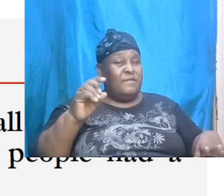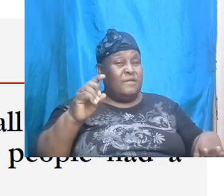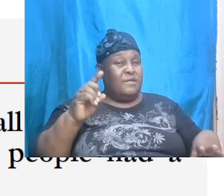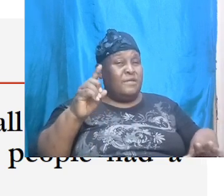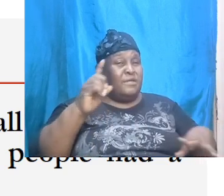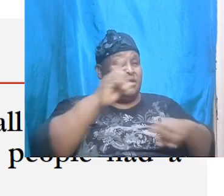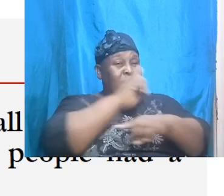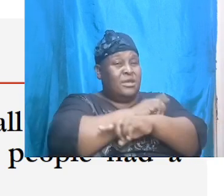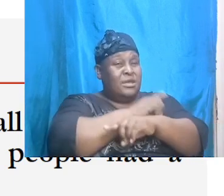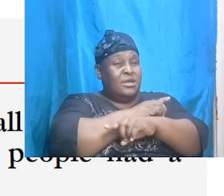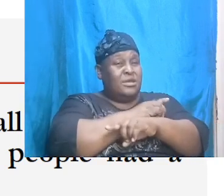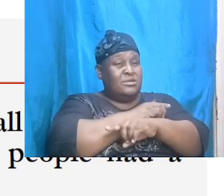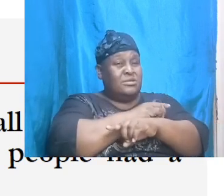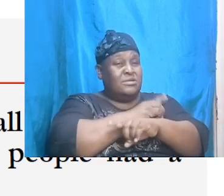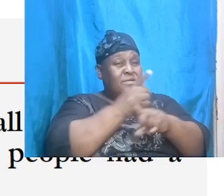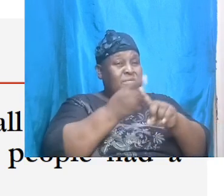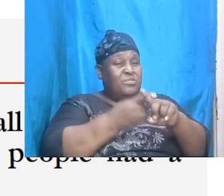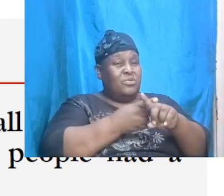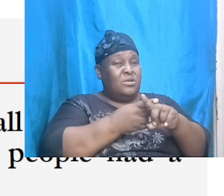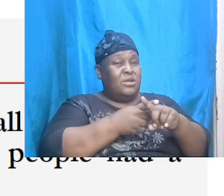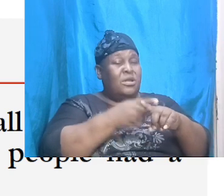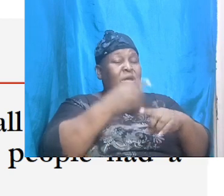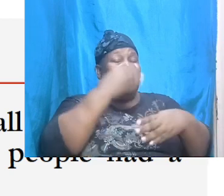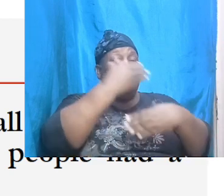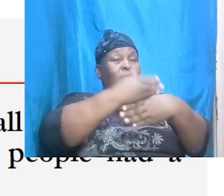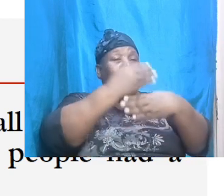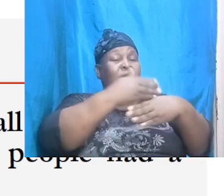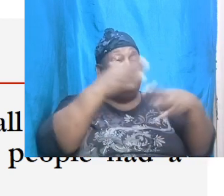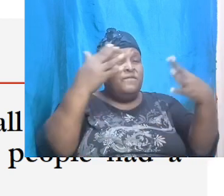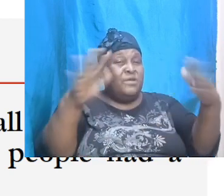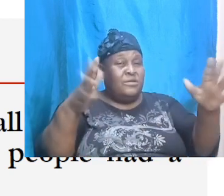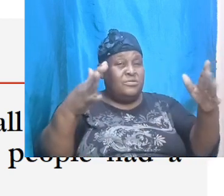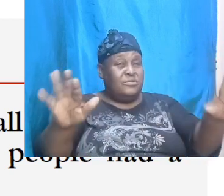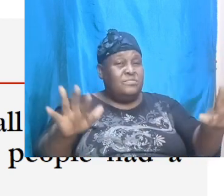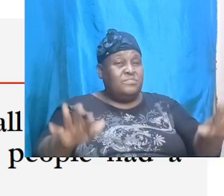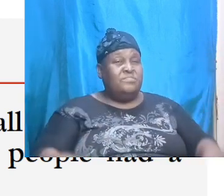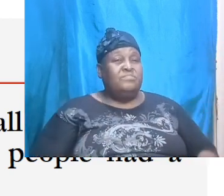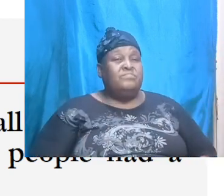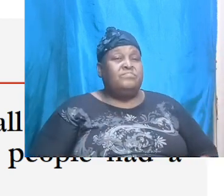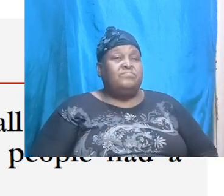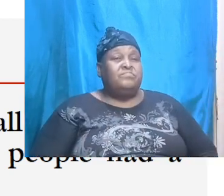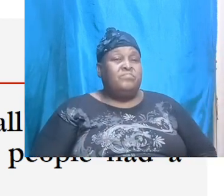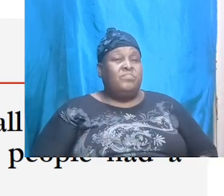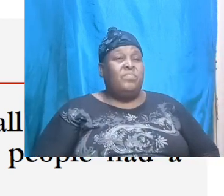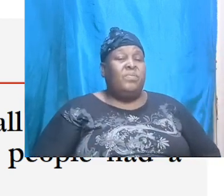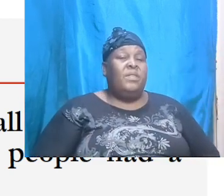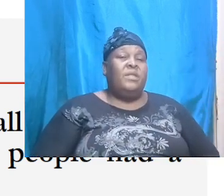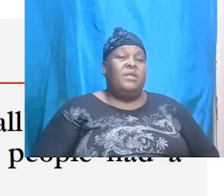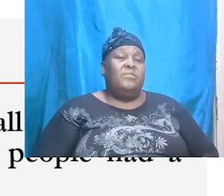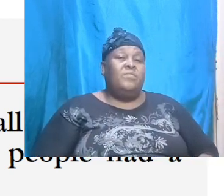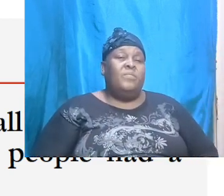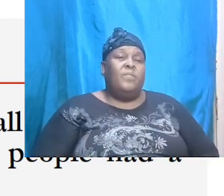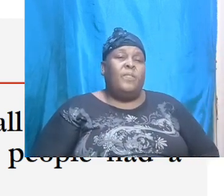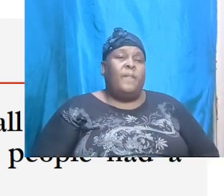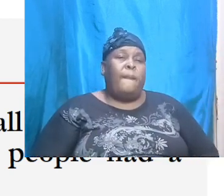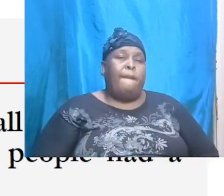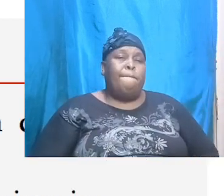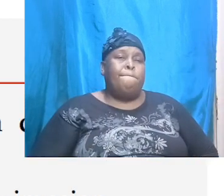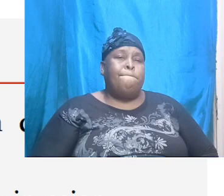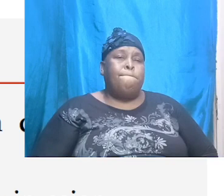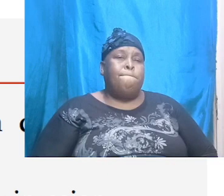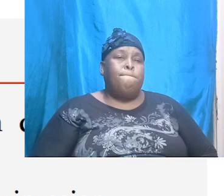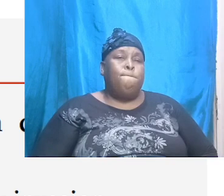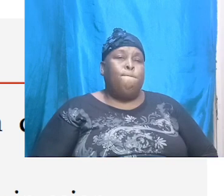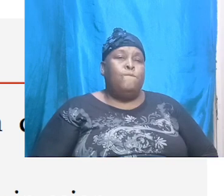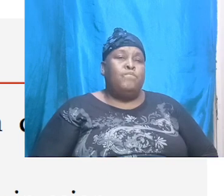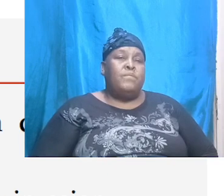52 days, and the wall was done. So praise God. So let us look what happened here. Let's get a background behind what was taking place.